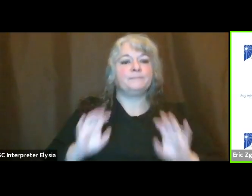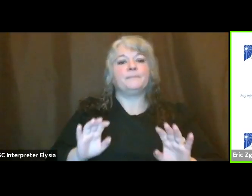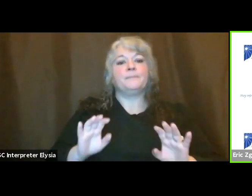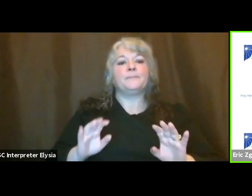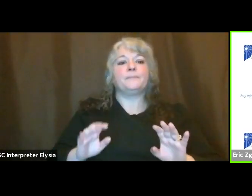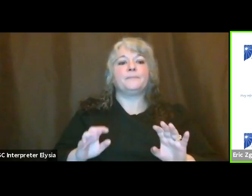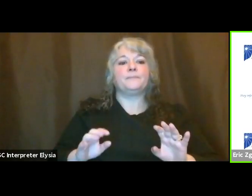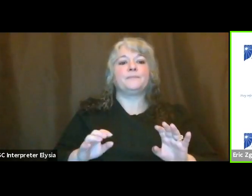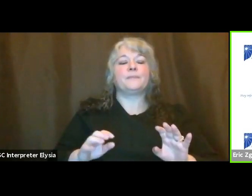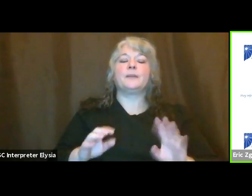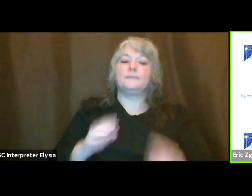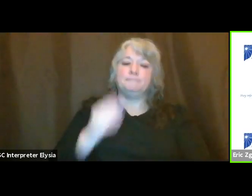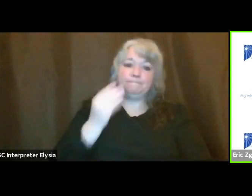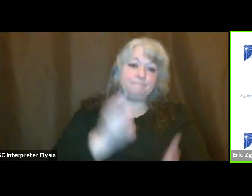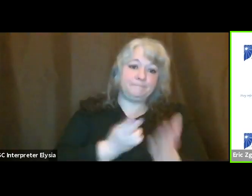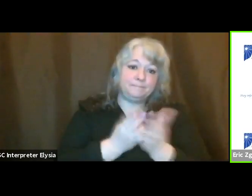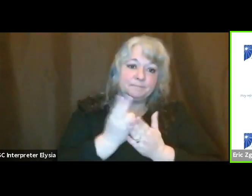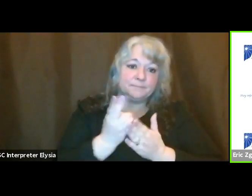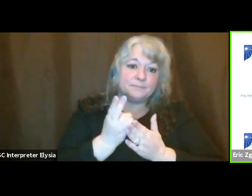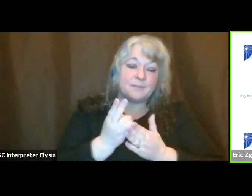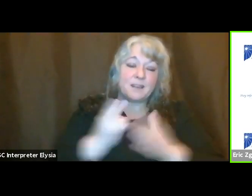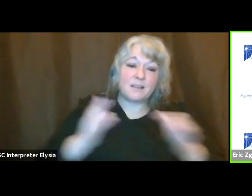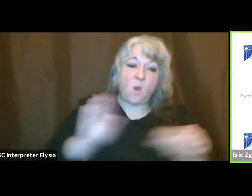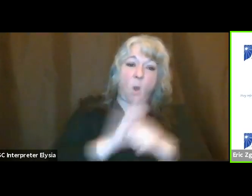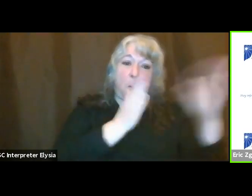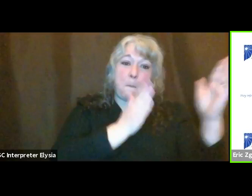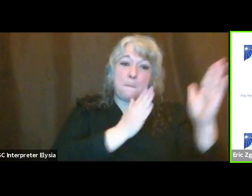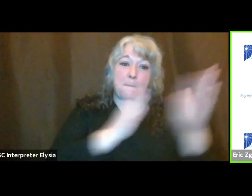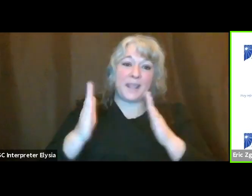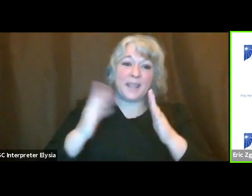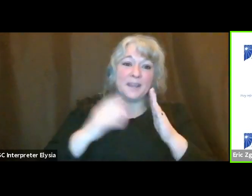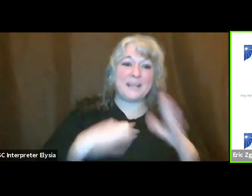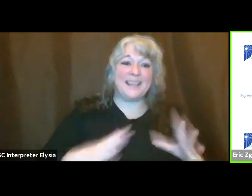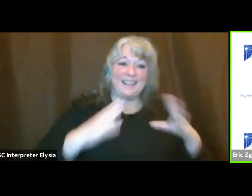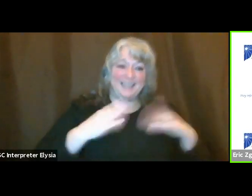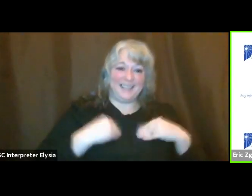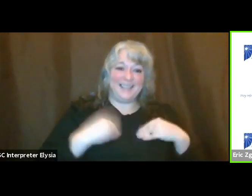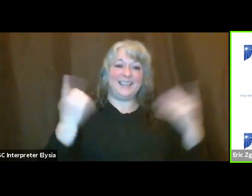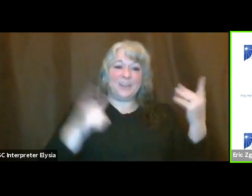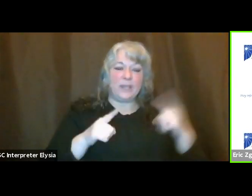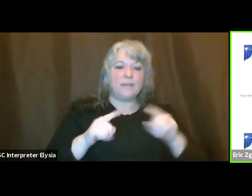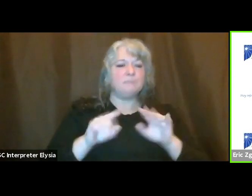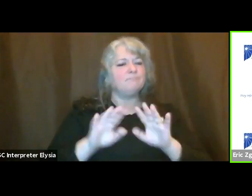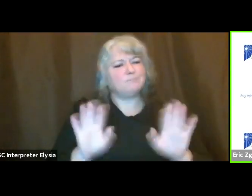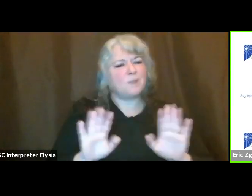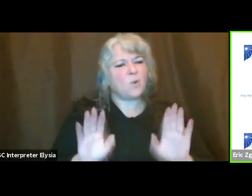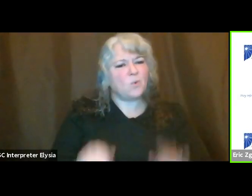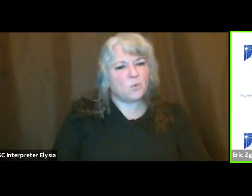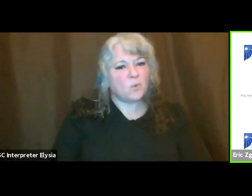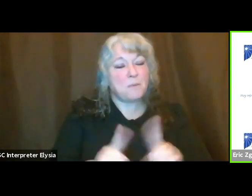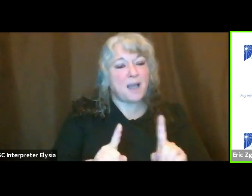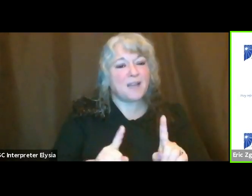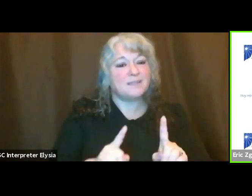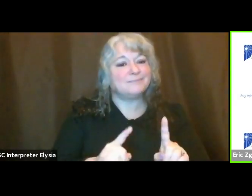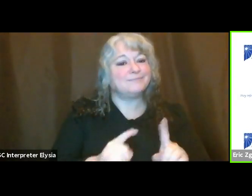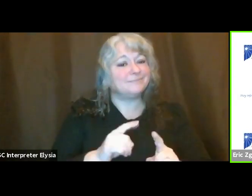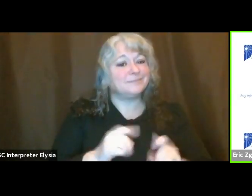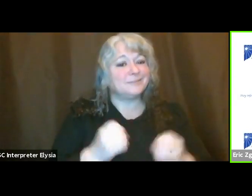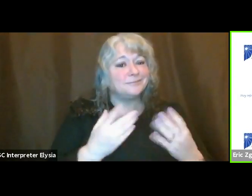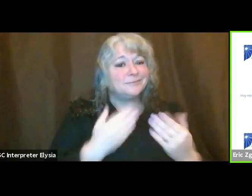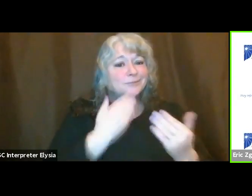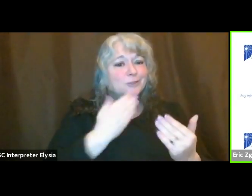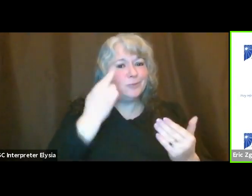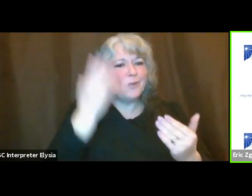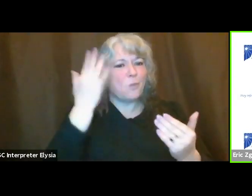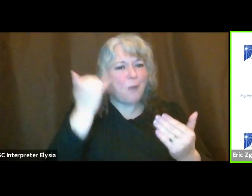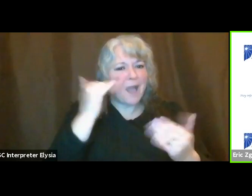in totality, but it is well thought out, and it has some logical reasons why we're doing it the